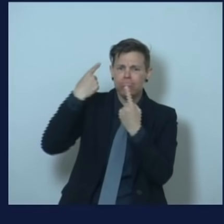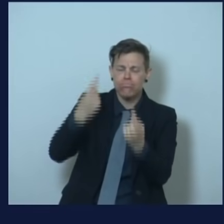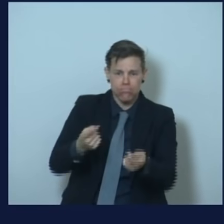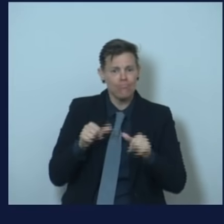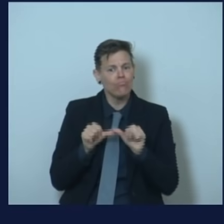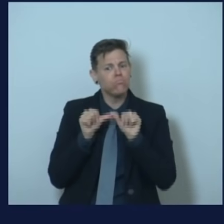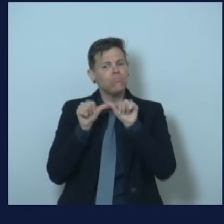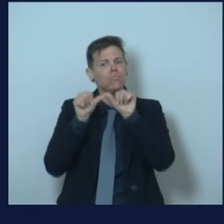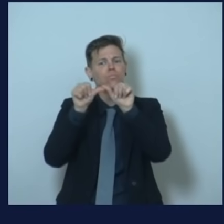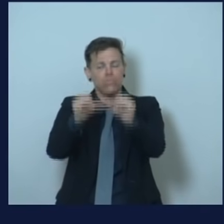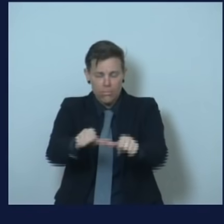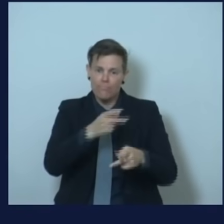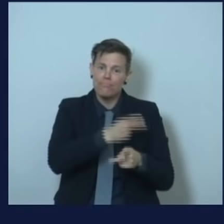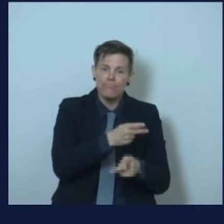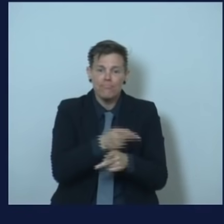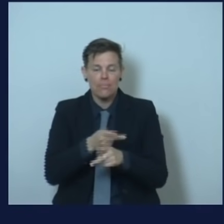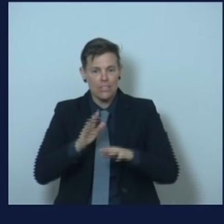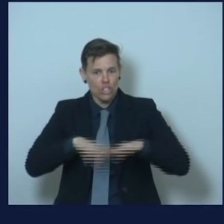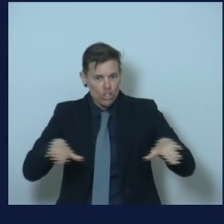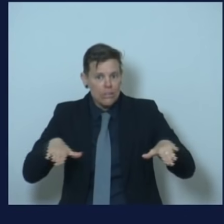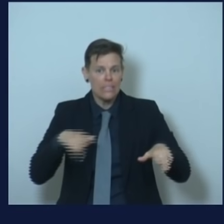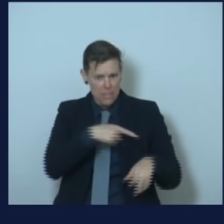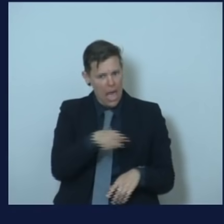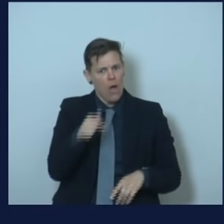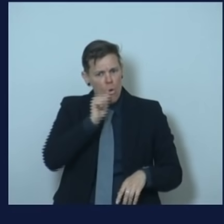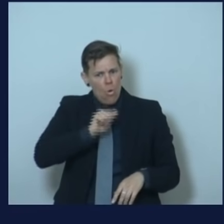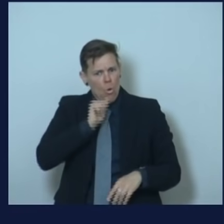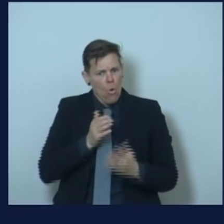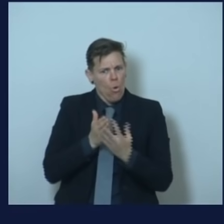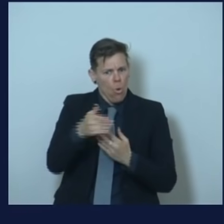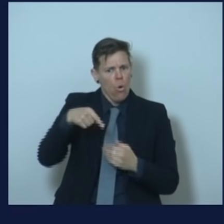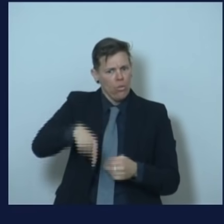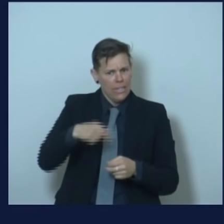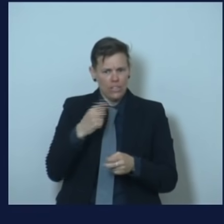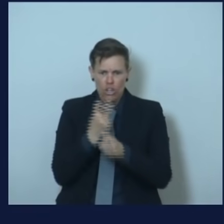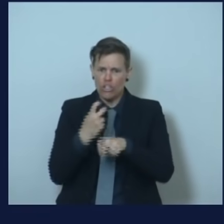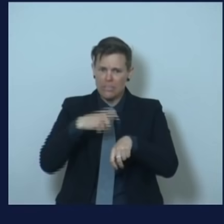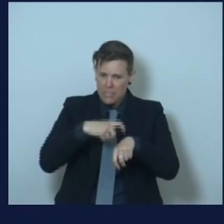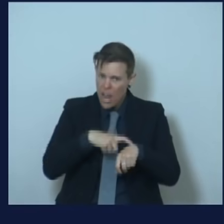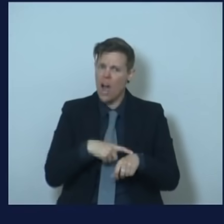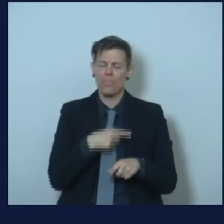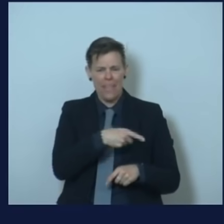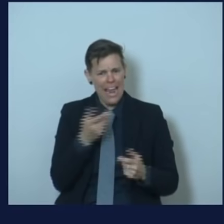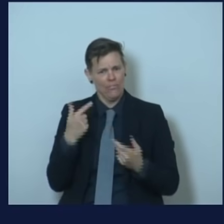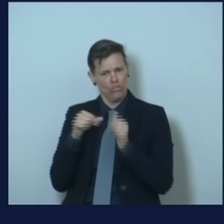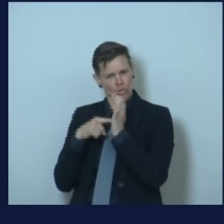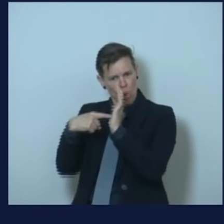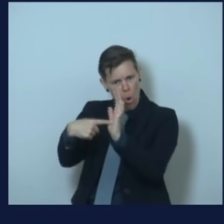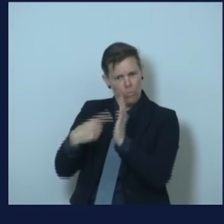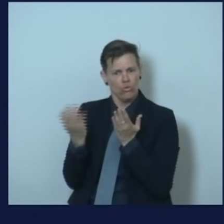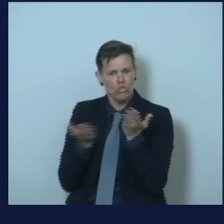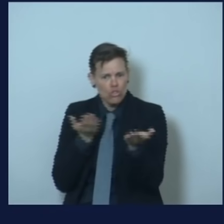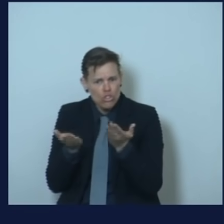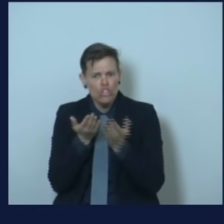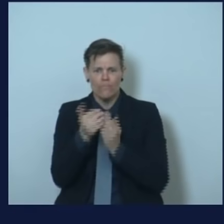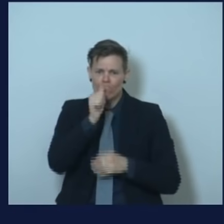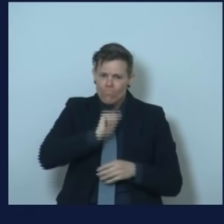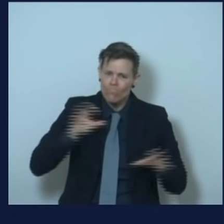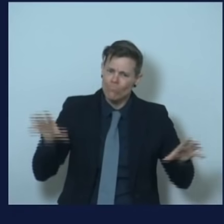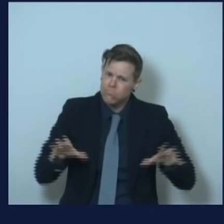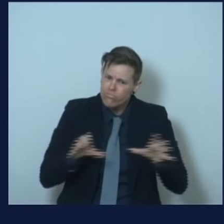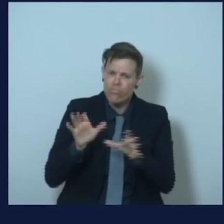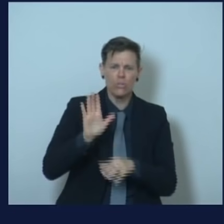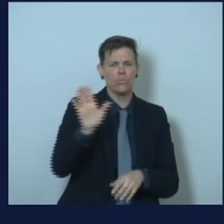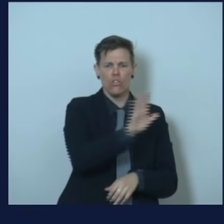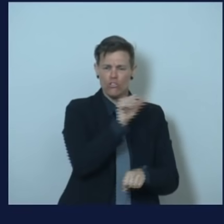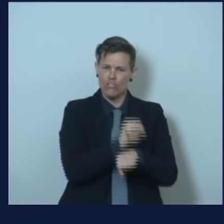have been staying the course and have been serving safely and productively in a compassionate and